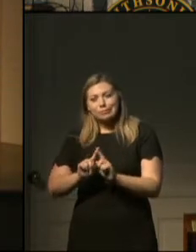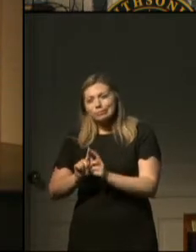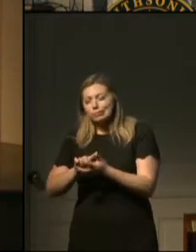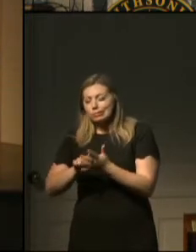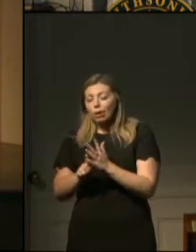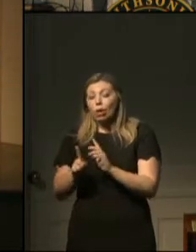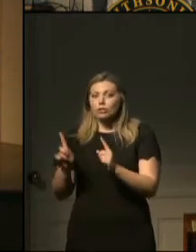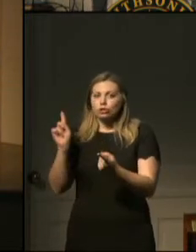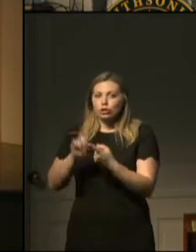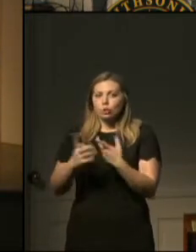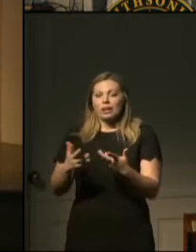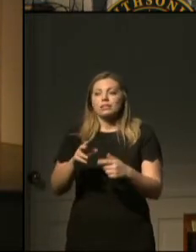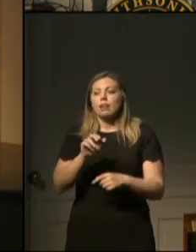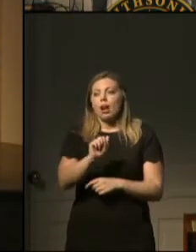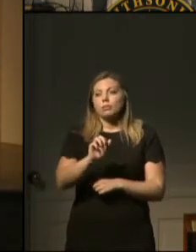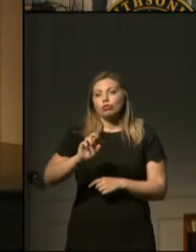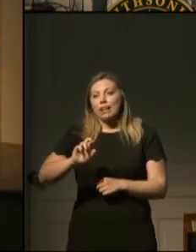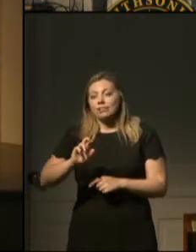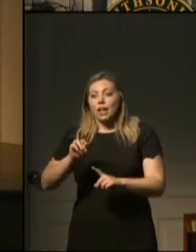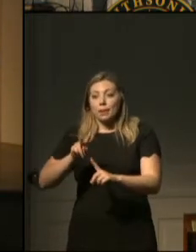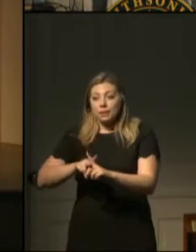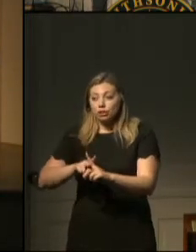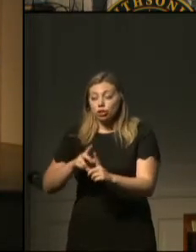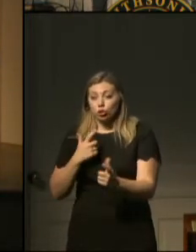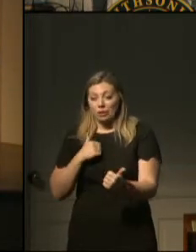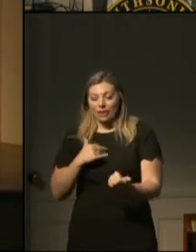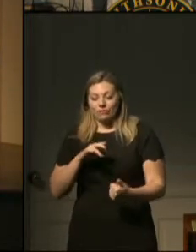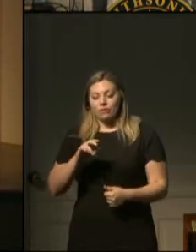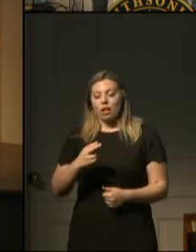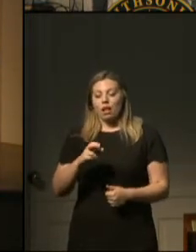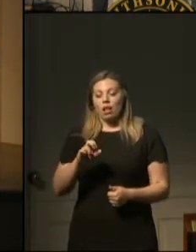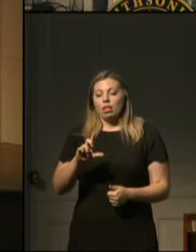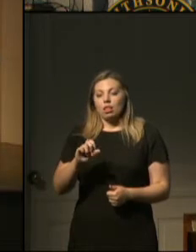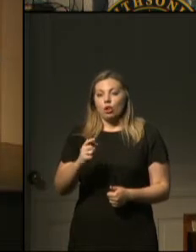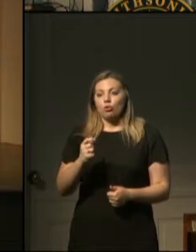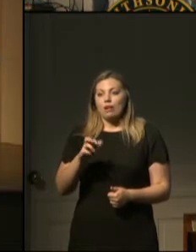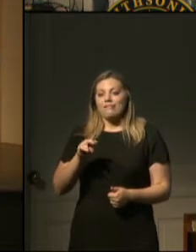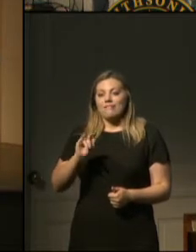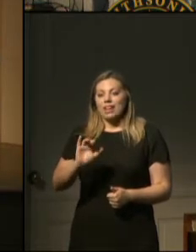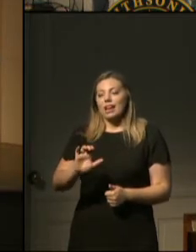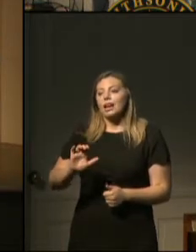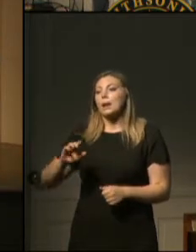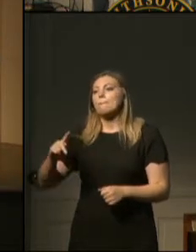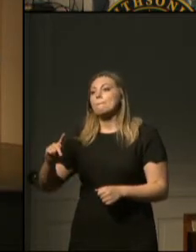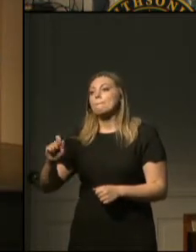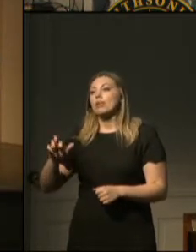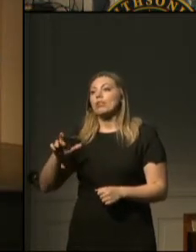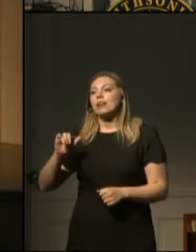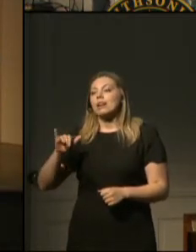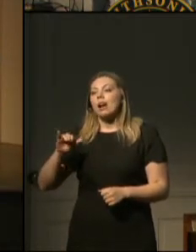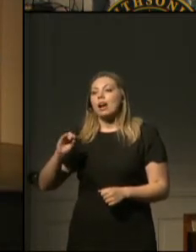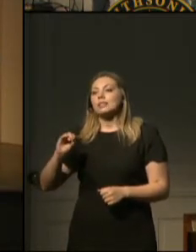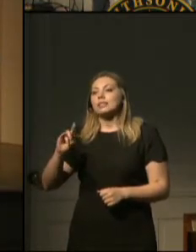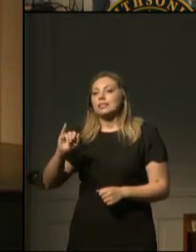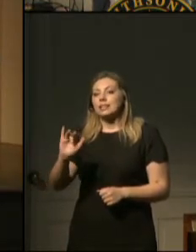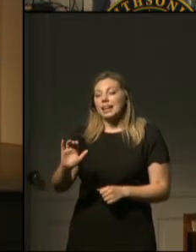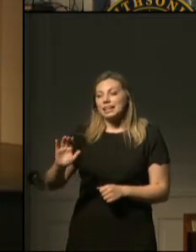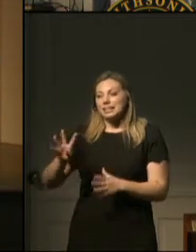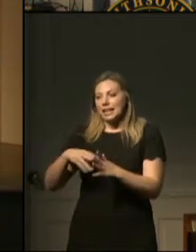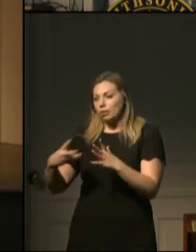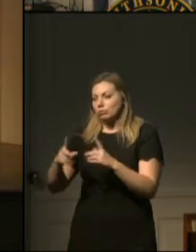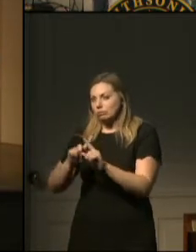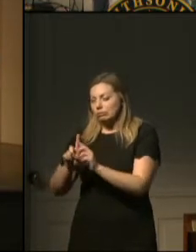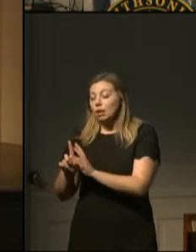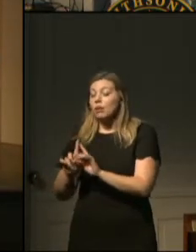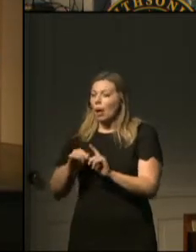doing augmented reality applications where we have holographic periodic tables and things like that. And then I'll tell you a little bit more about some of the other